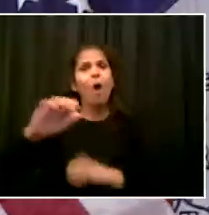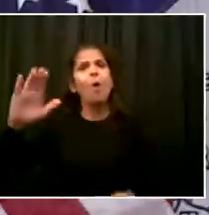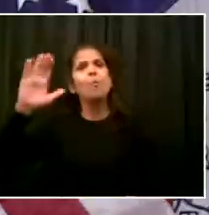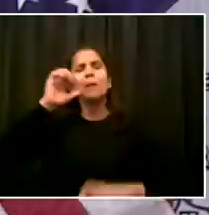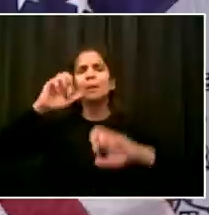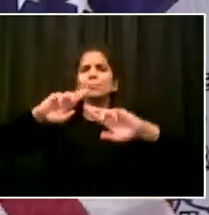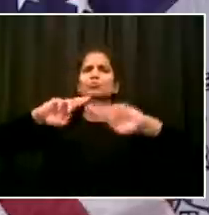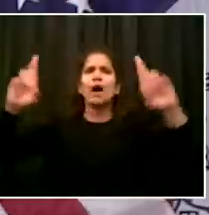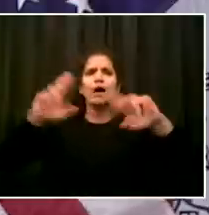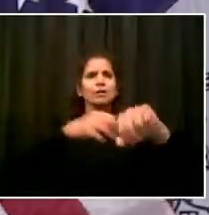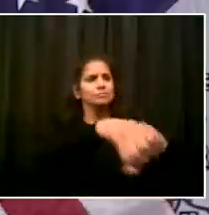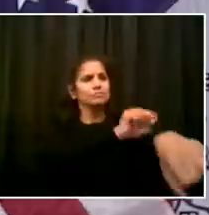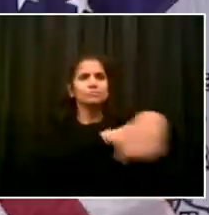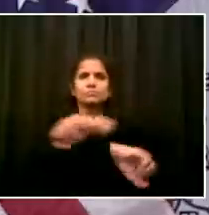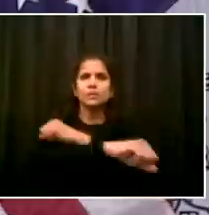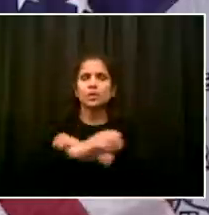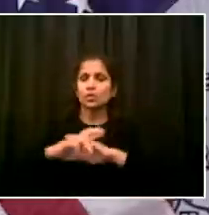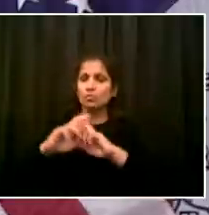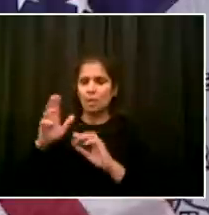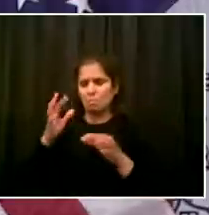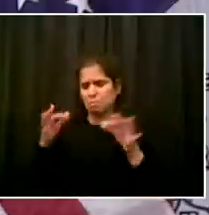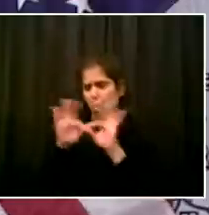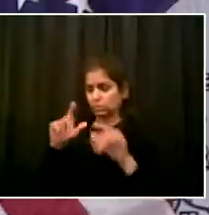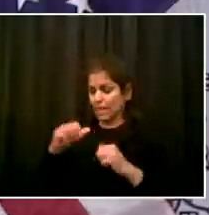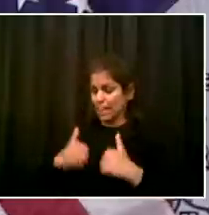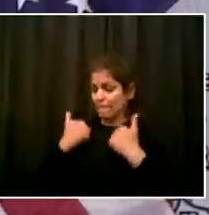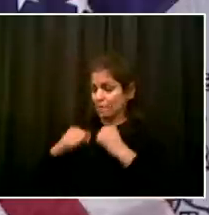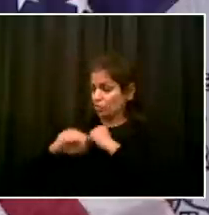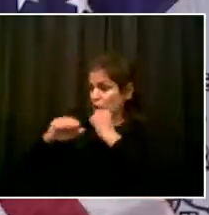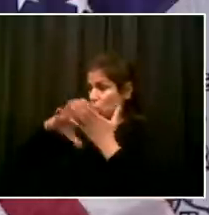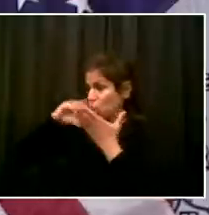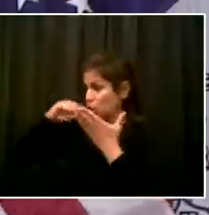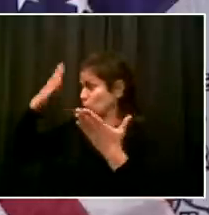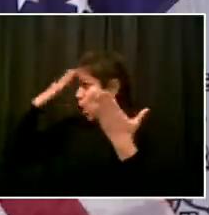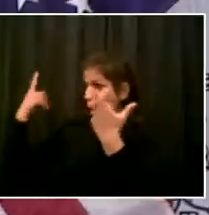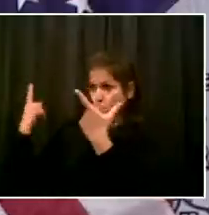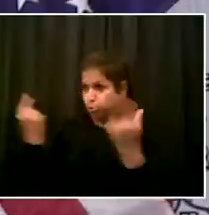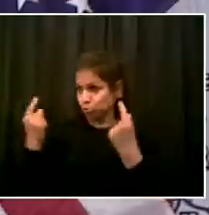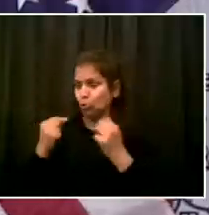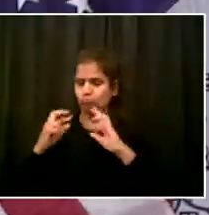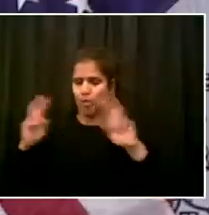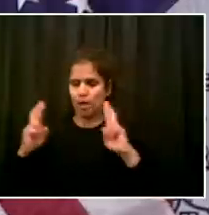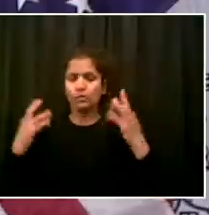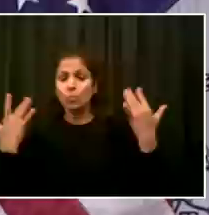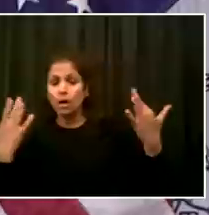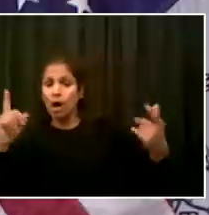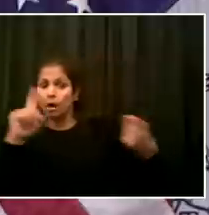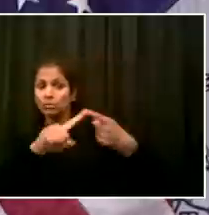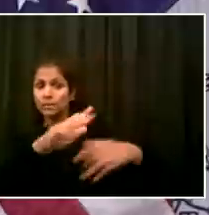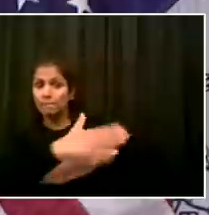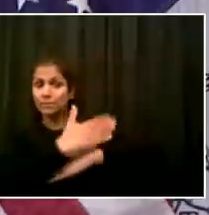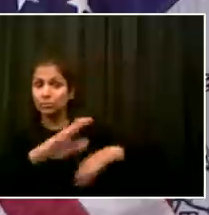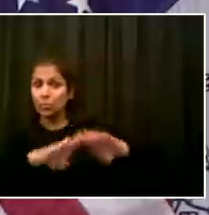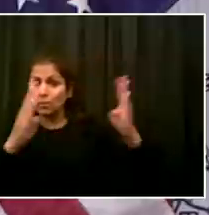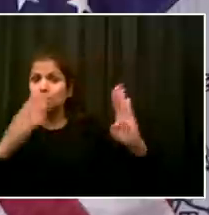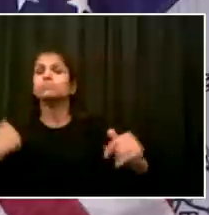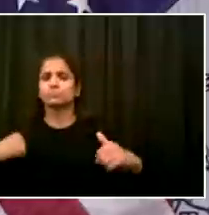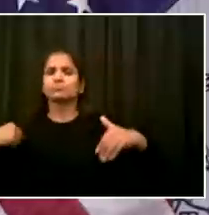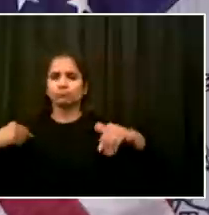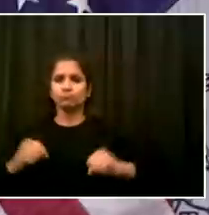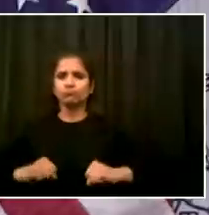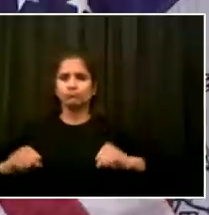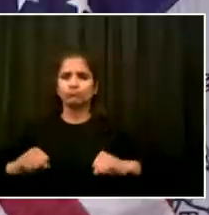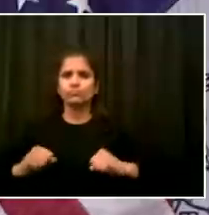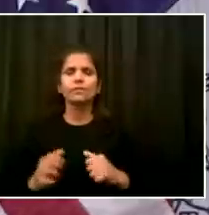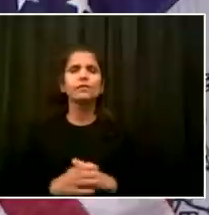kind of deeper reopening on beaches. So people can rest assured that piece will be ready to go. Let me conclude real quickly and just